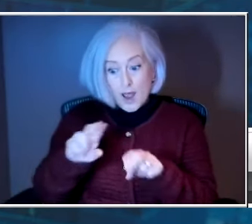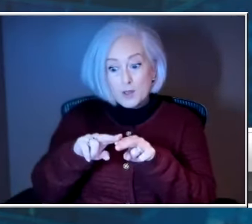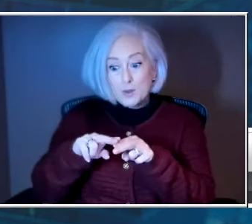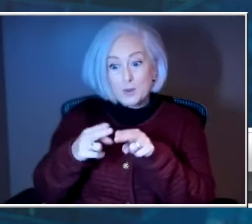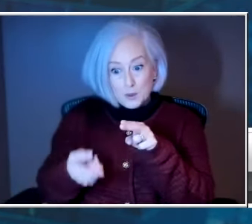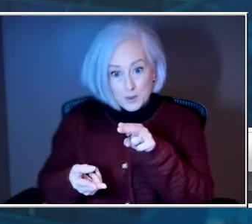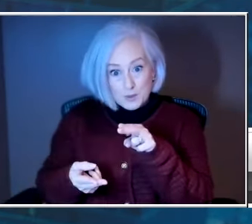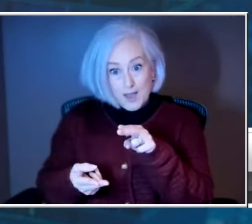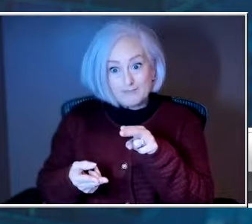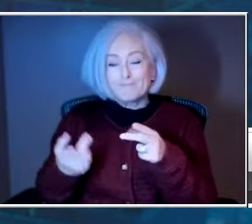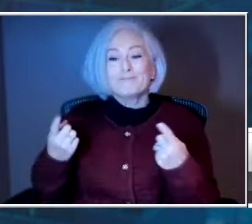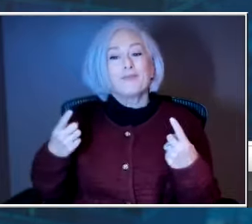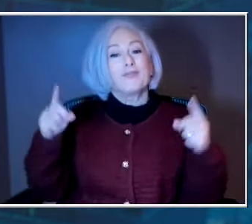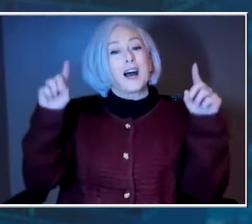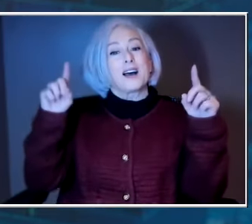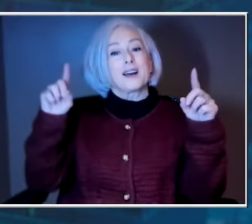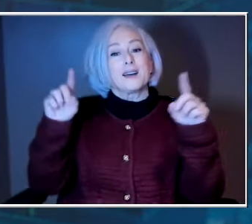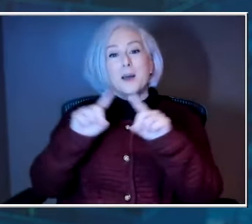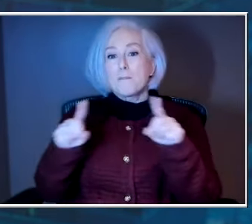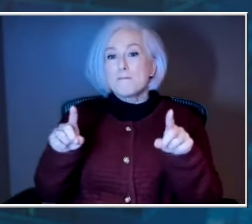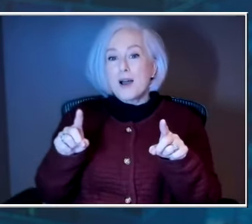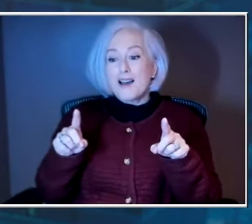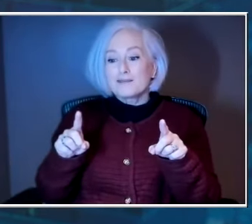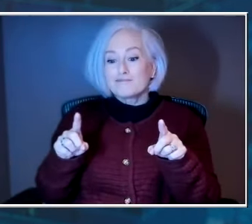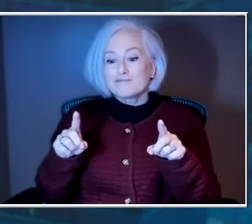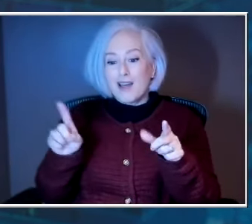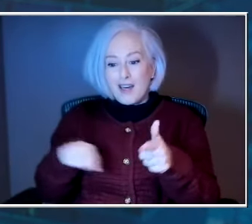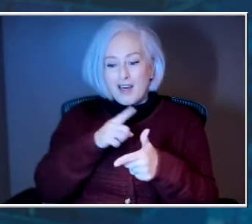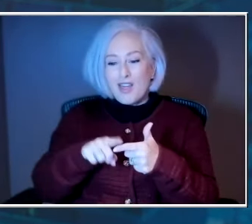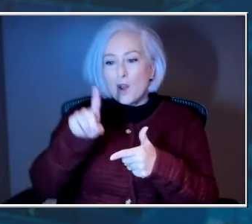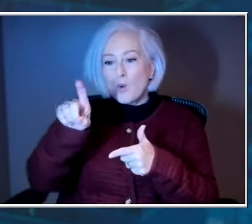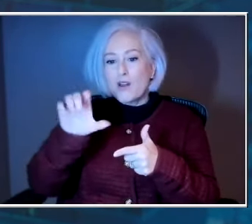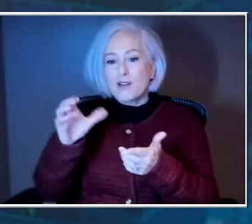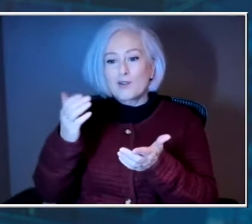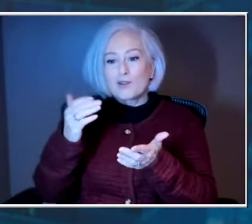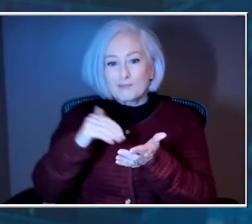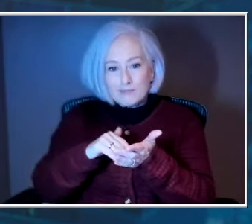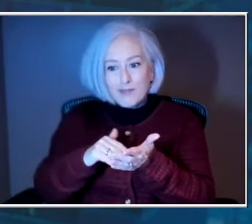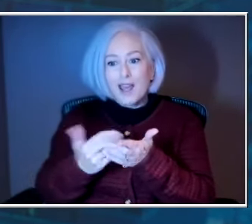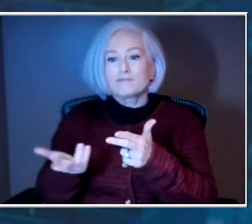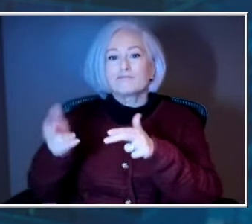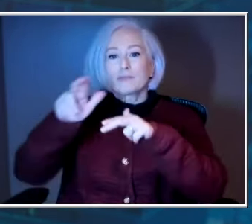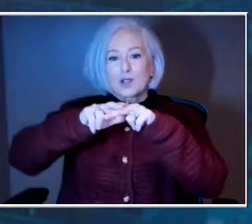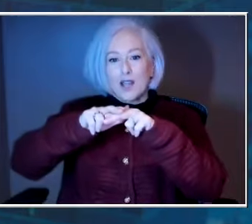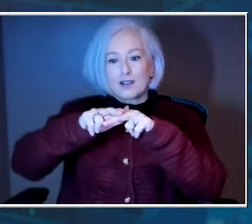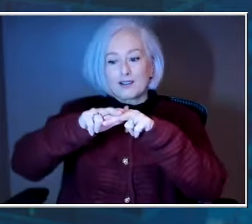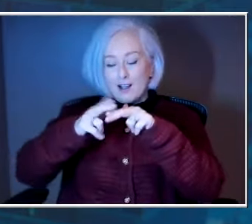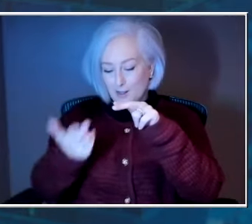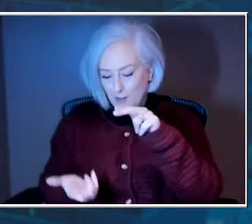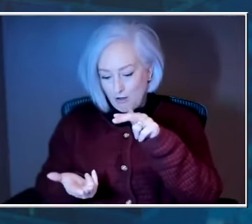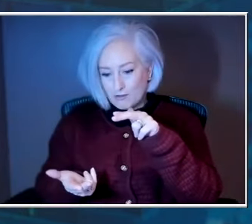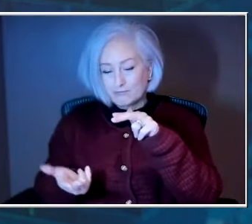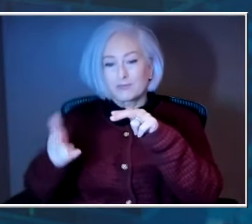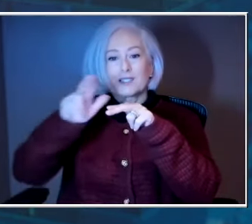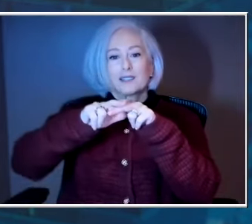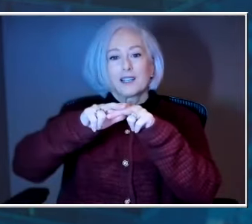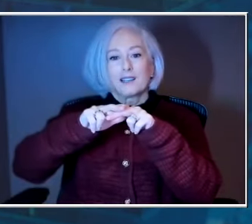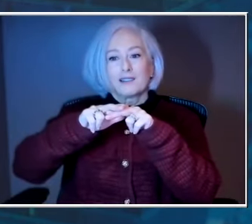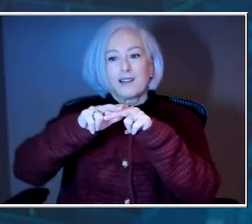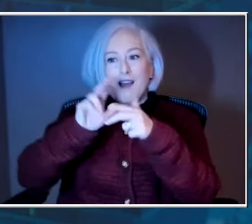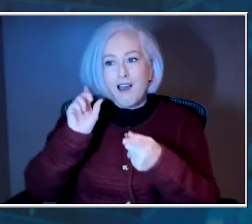100 or so pounds that she lost came back. Then she lost it again. Then it came back again. And it continued that way until last year, when